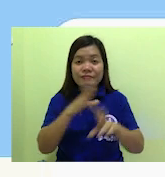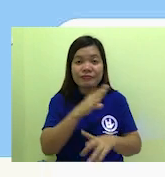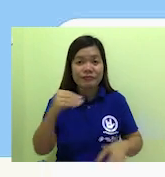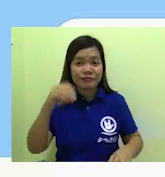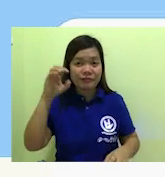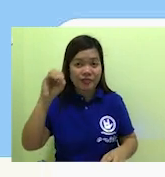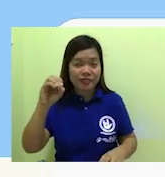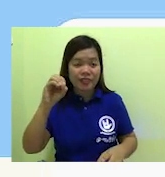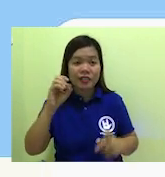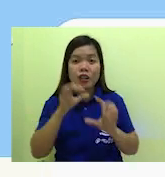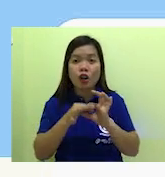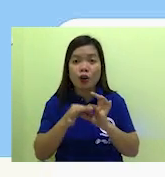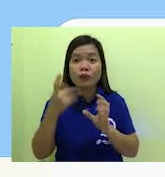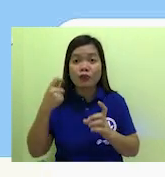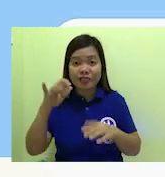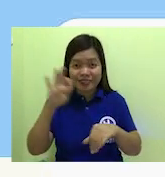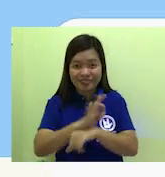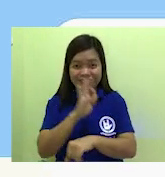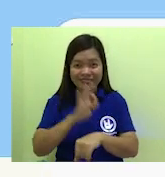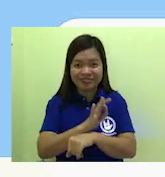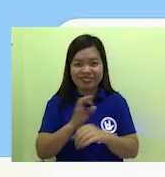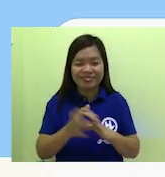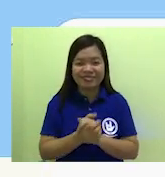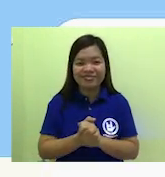and zeros of the function.